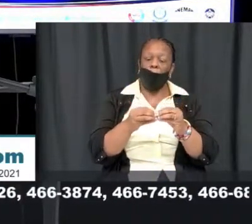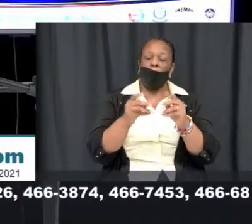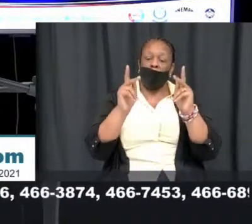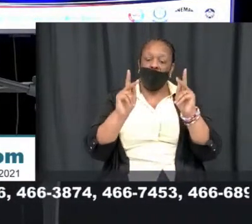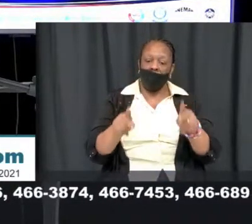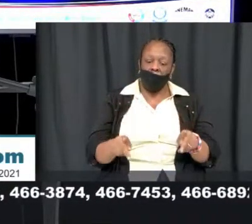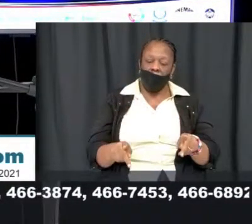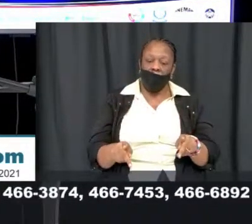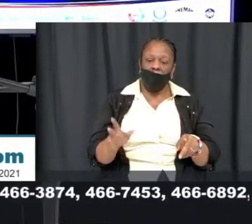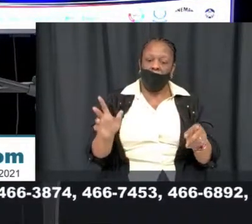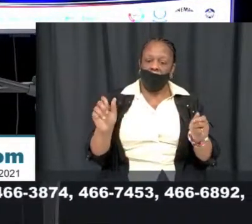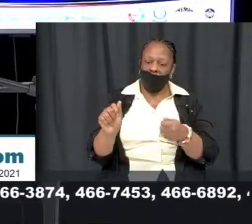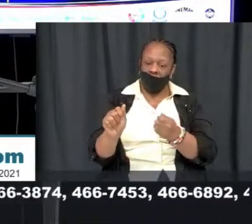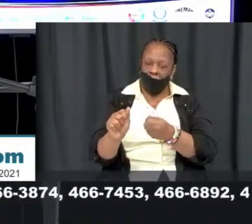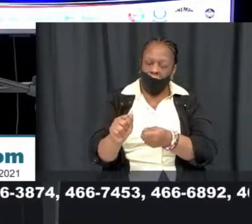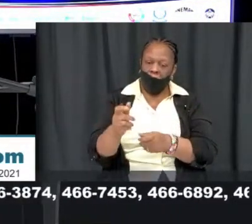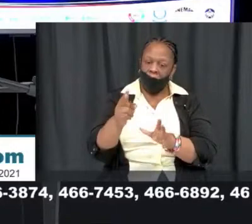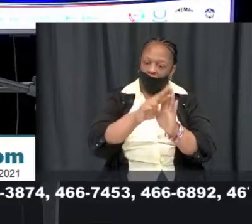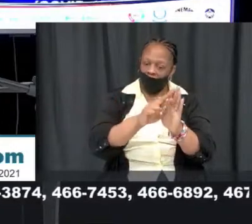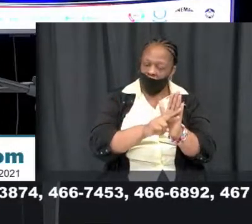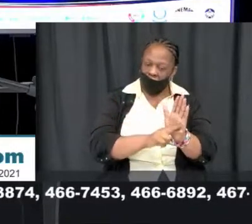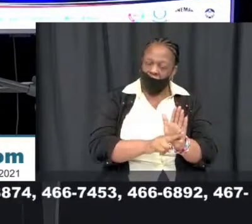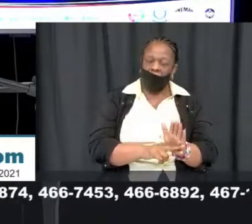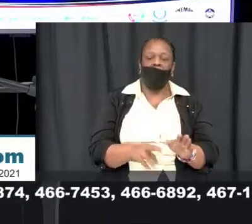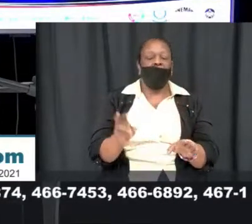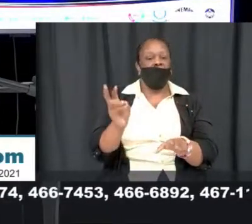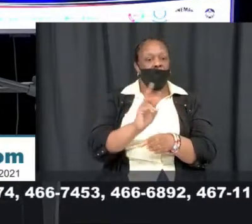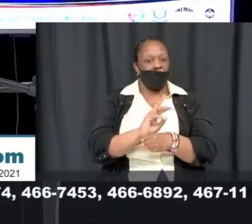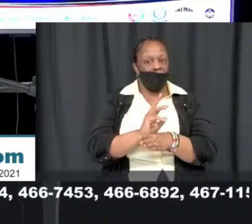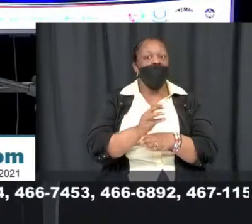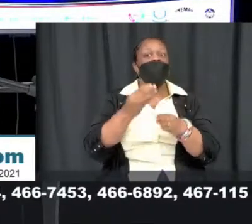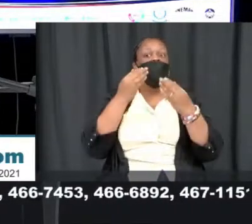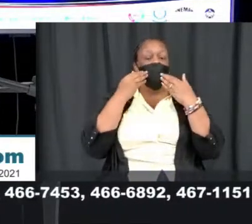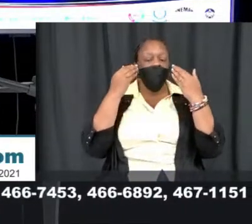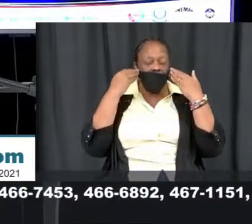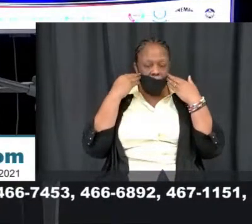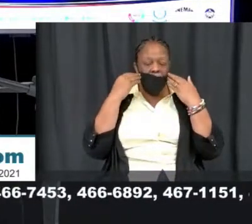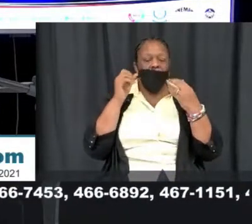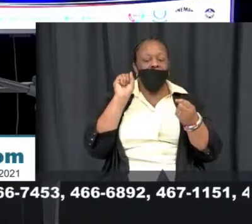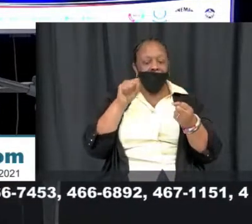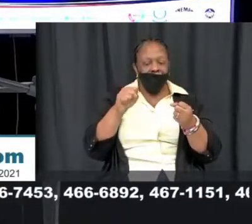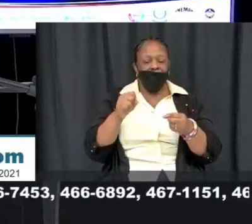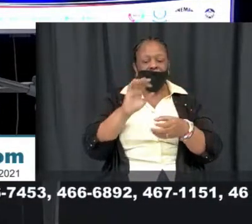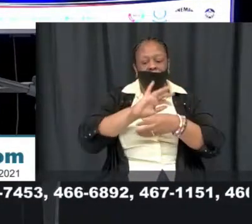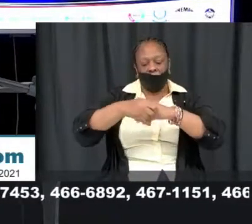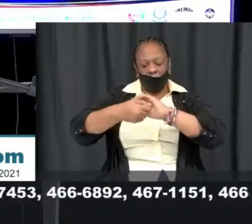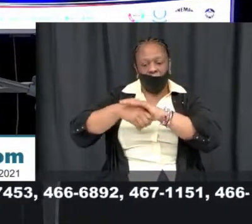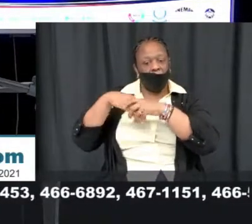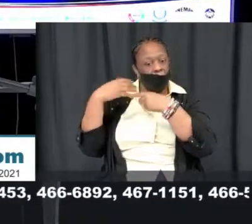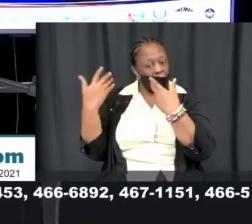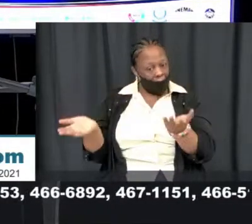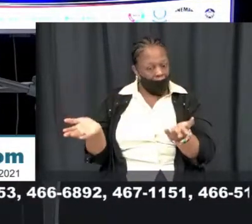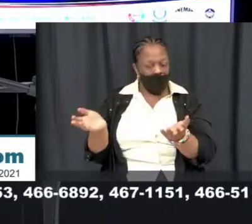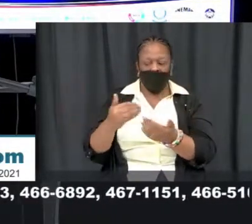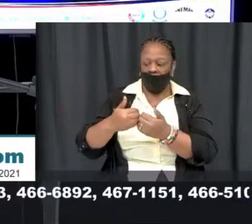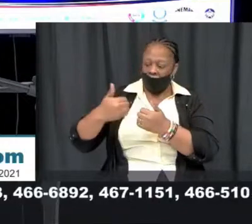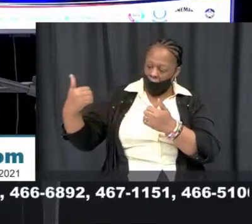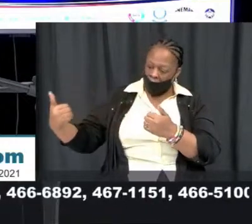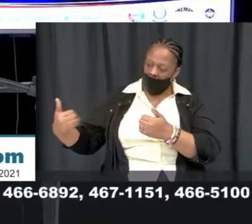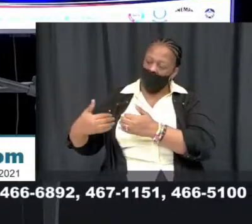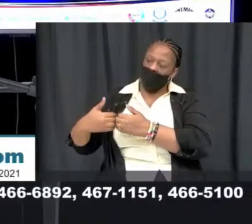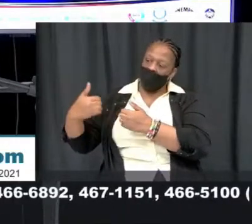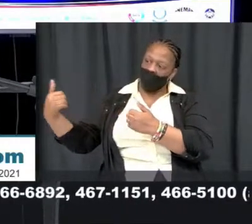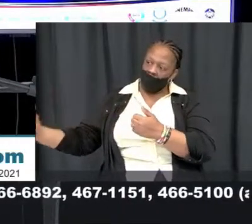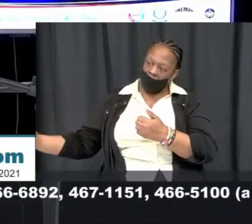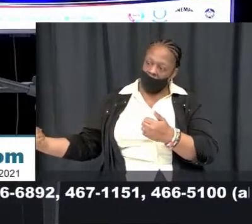taking heed and understanding the importance of wearing your mask, washing your hands, social distances. I know